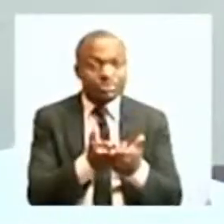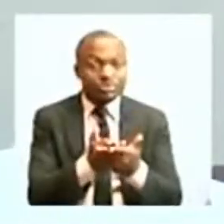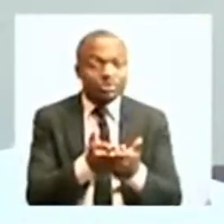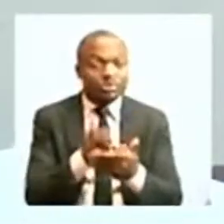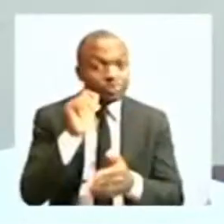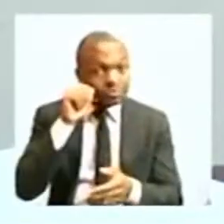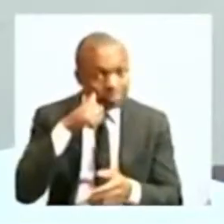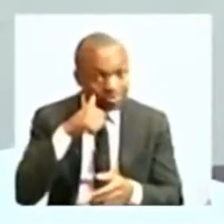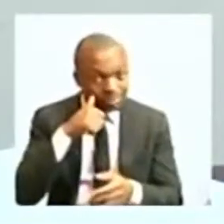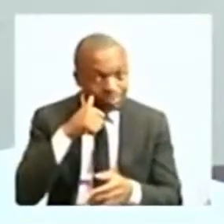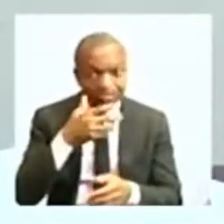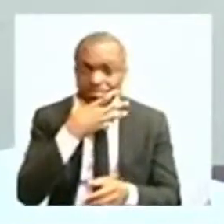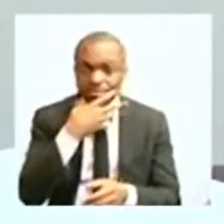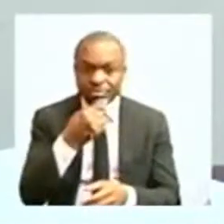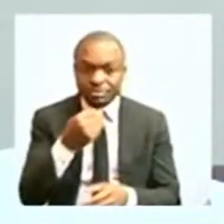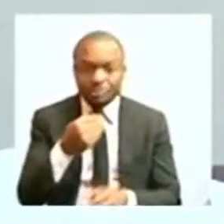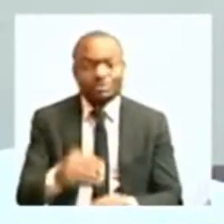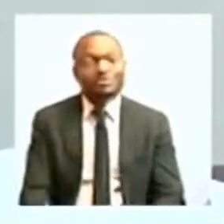commission.